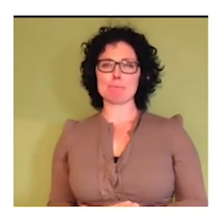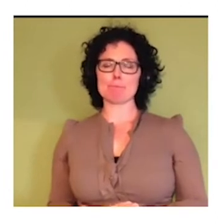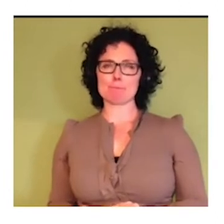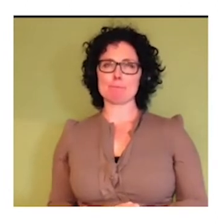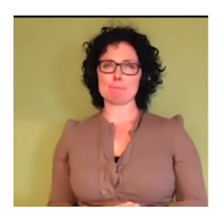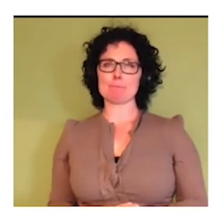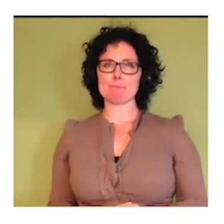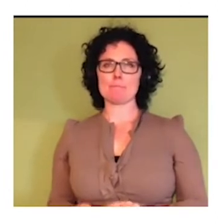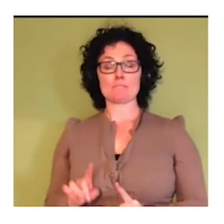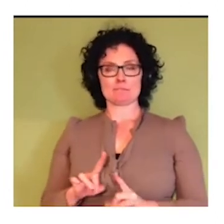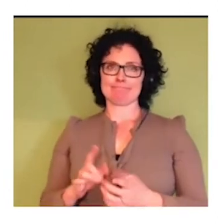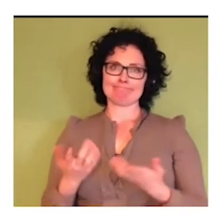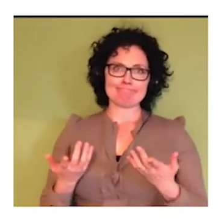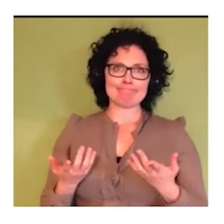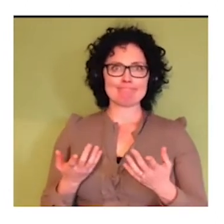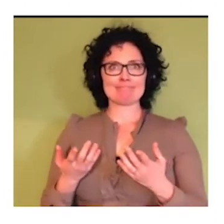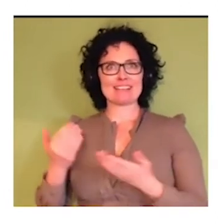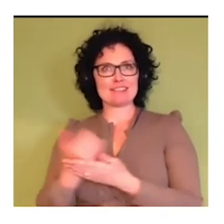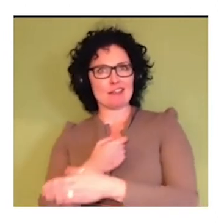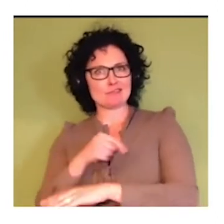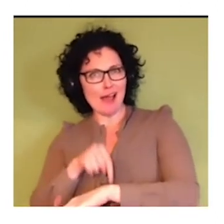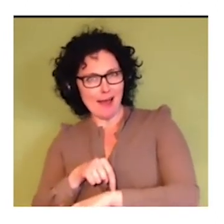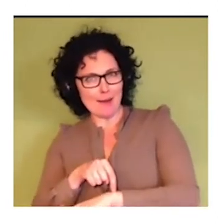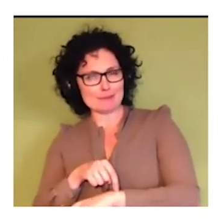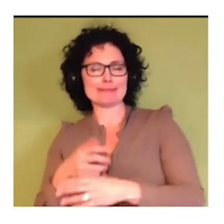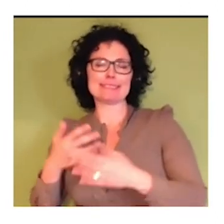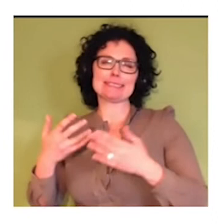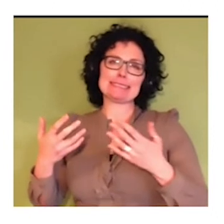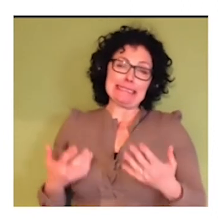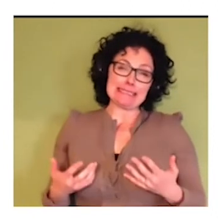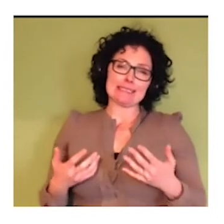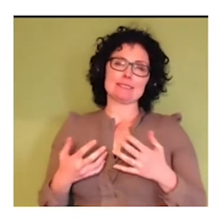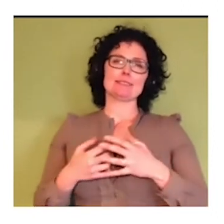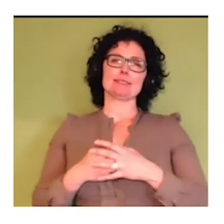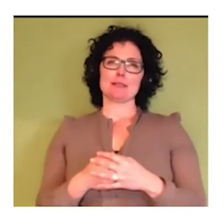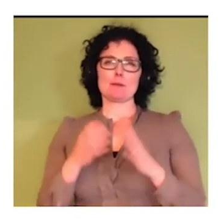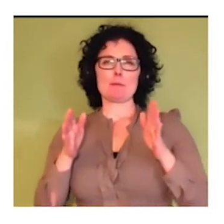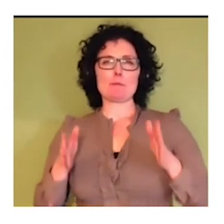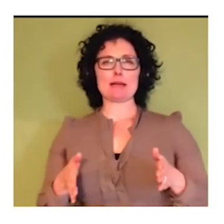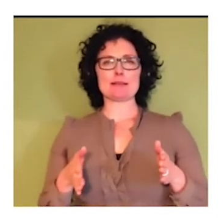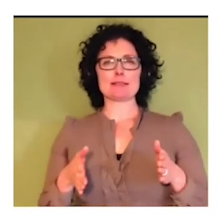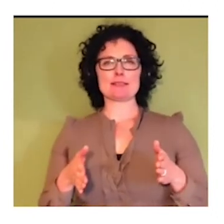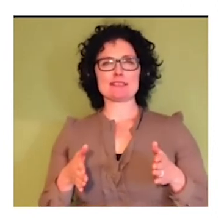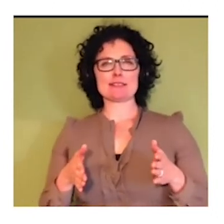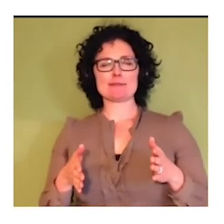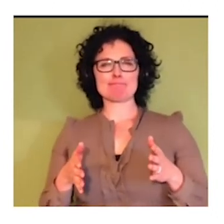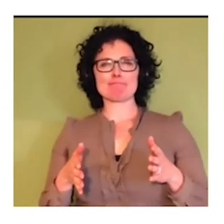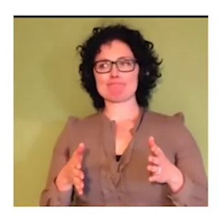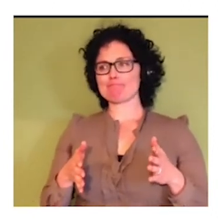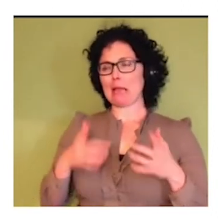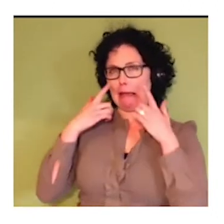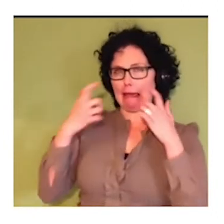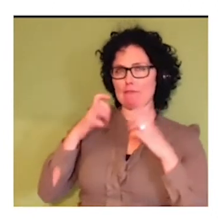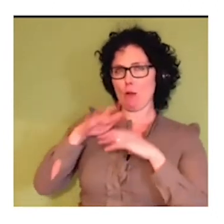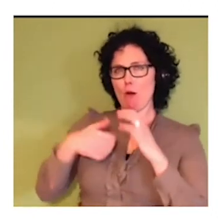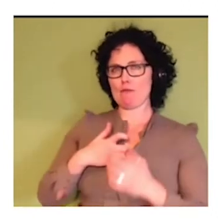This saves a lot of time, but again, you've got to potential for human error. You've